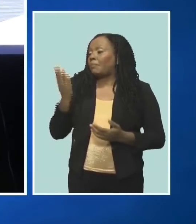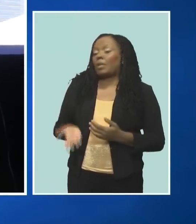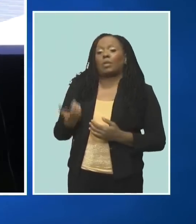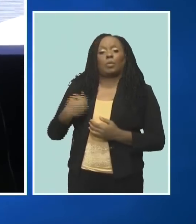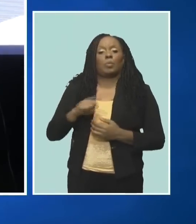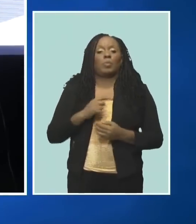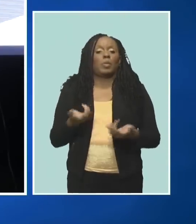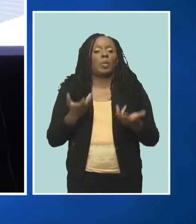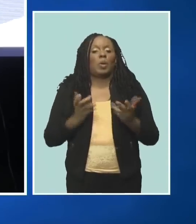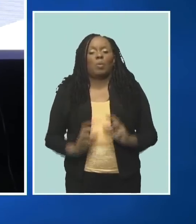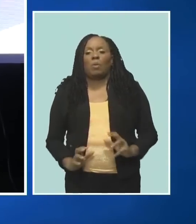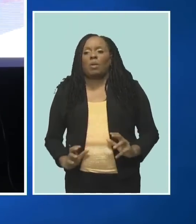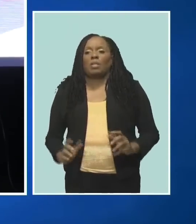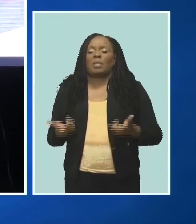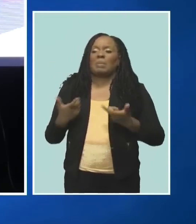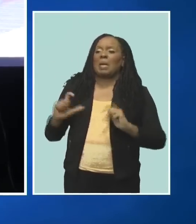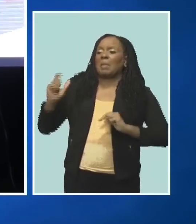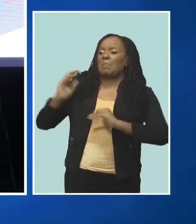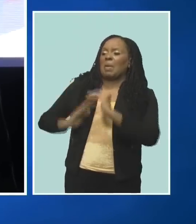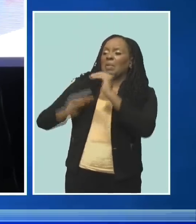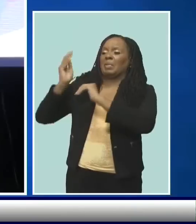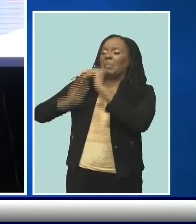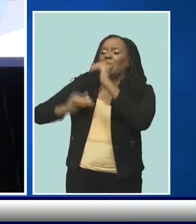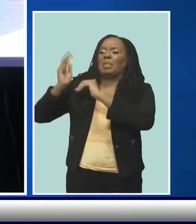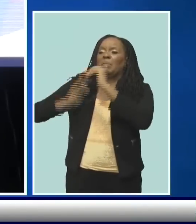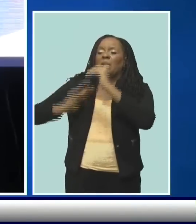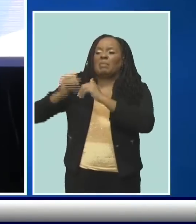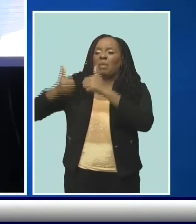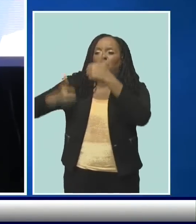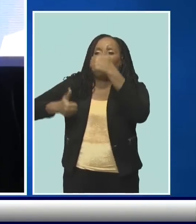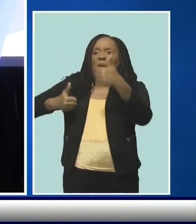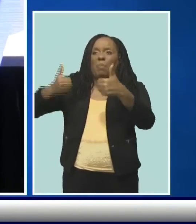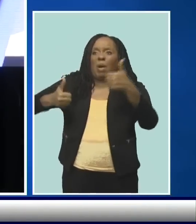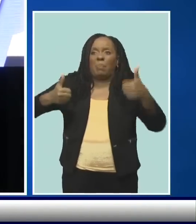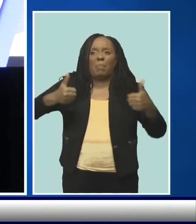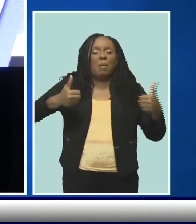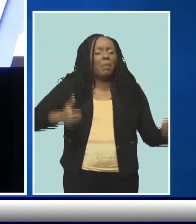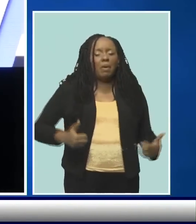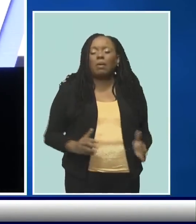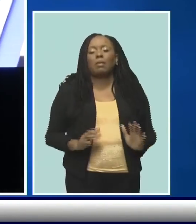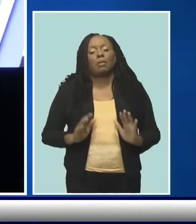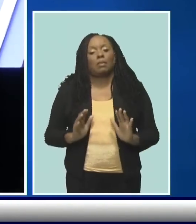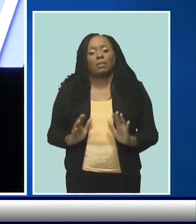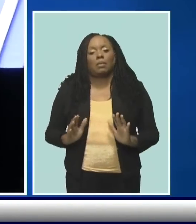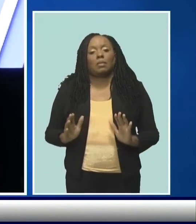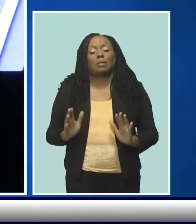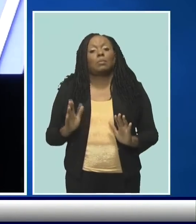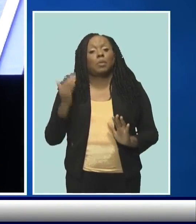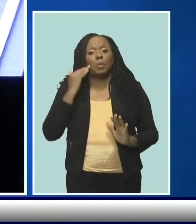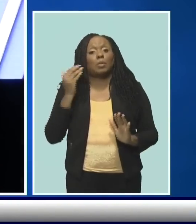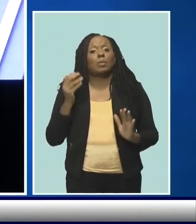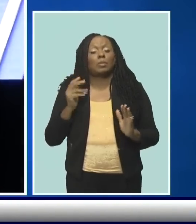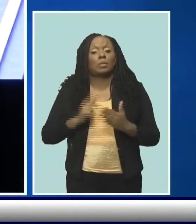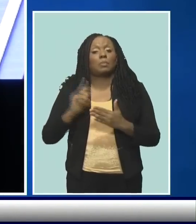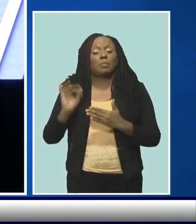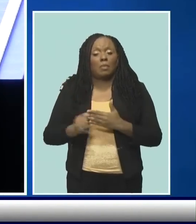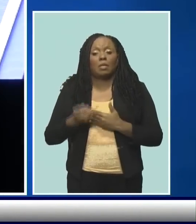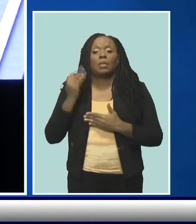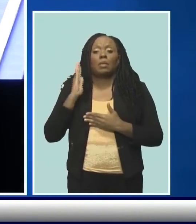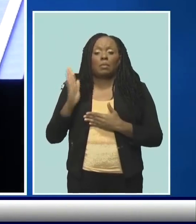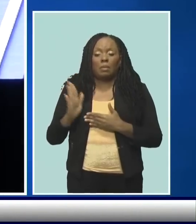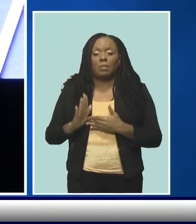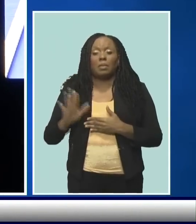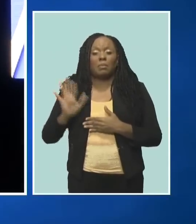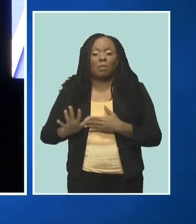is a process that will take 5 to 7 years. But this government has said, so long as we can begin to turn the